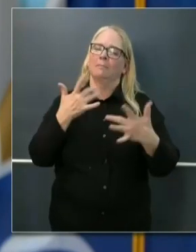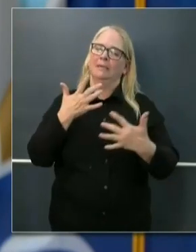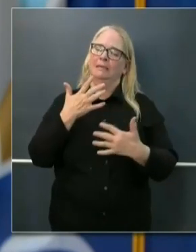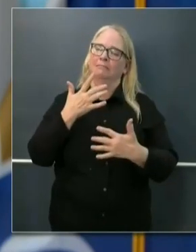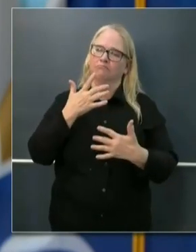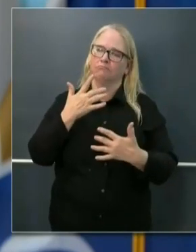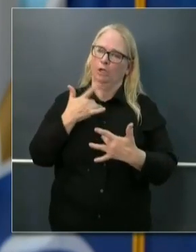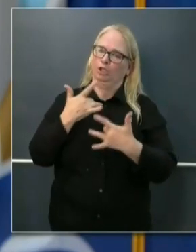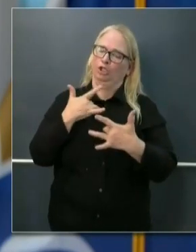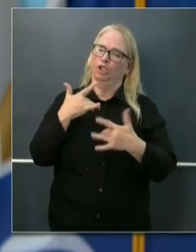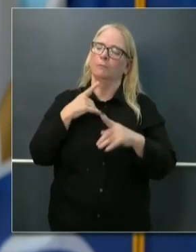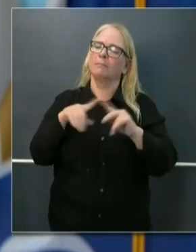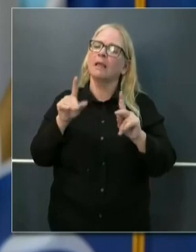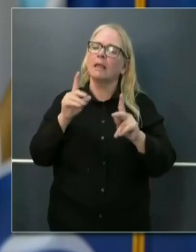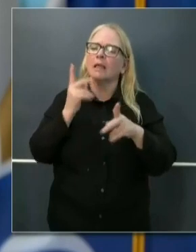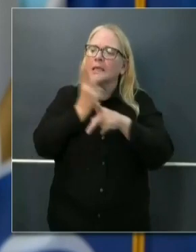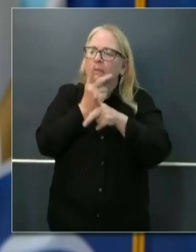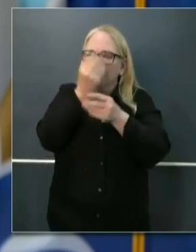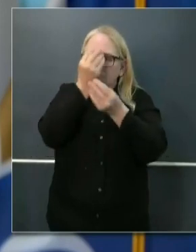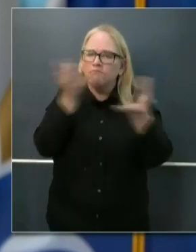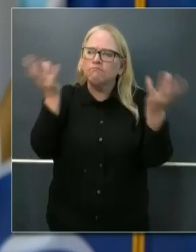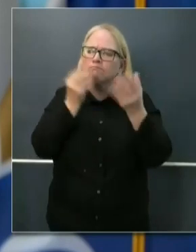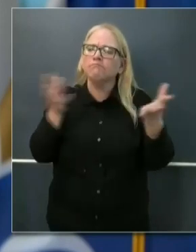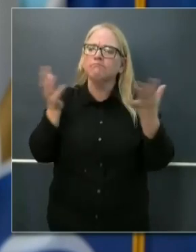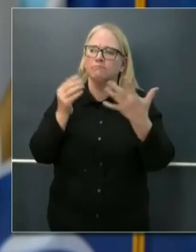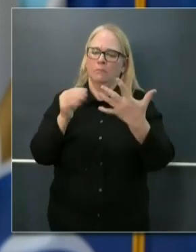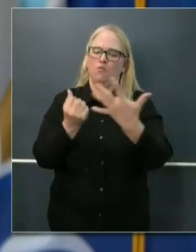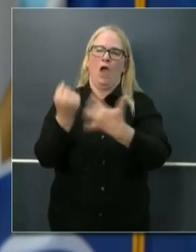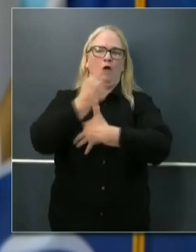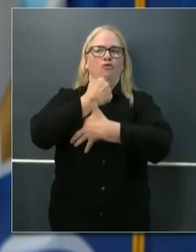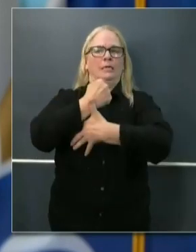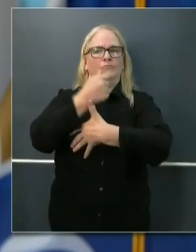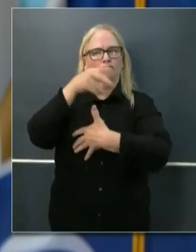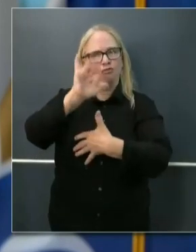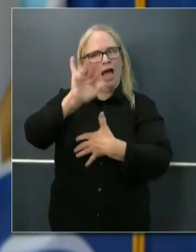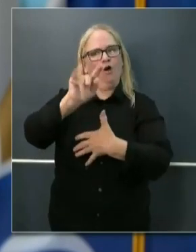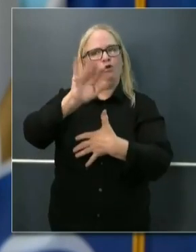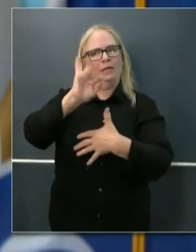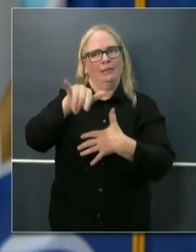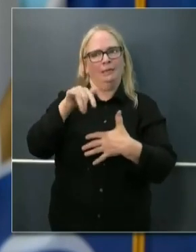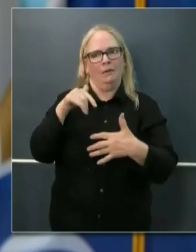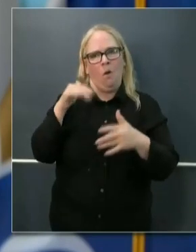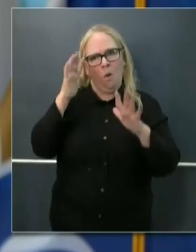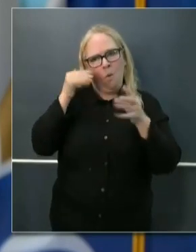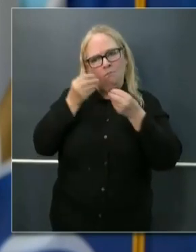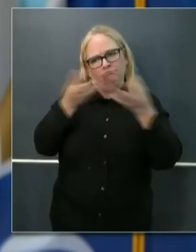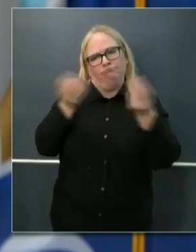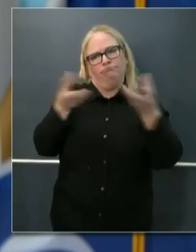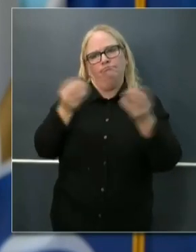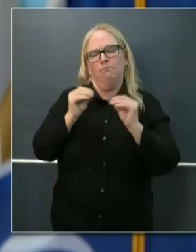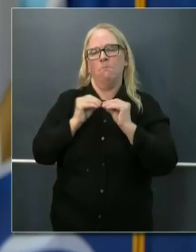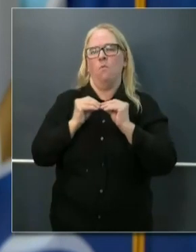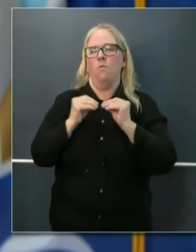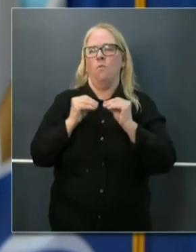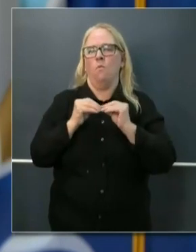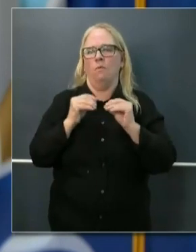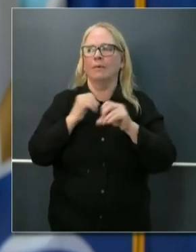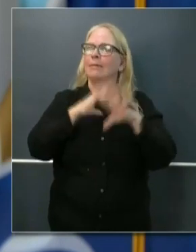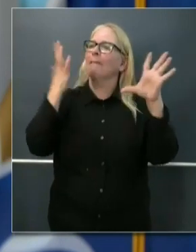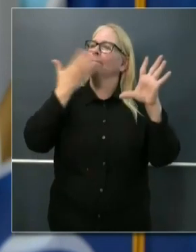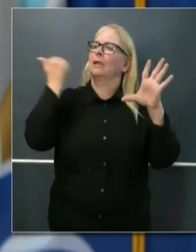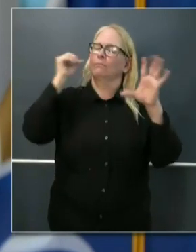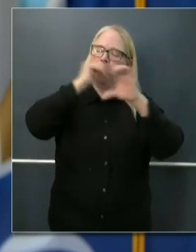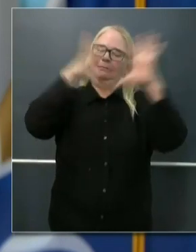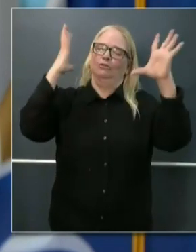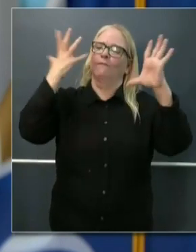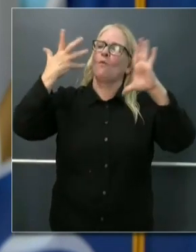again, transparency is the priority, and we hope very soon to be providing even more of a picture in that space as